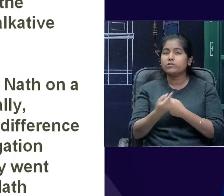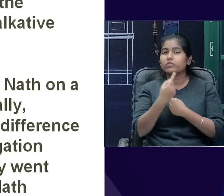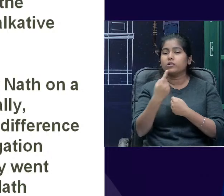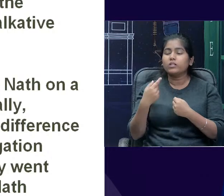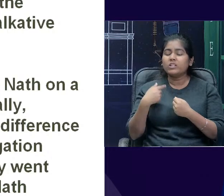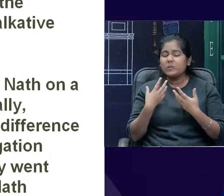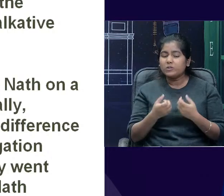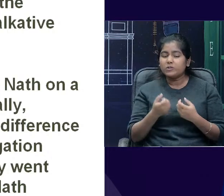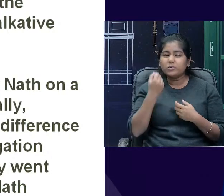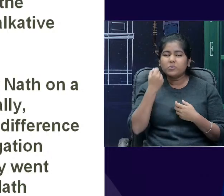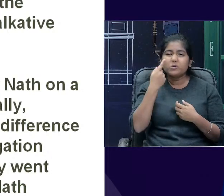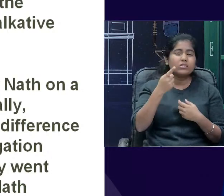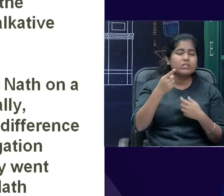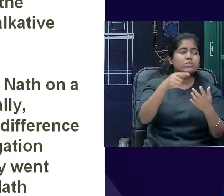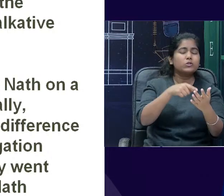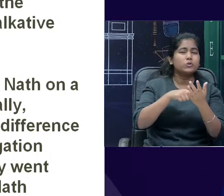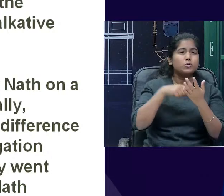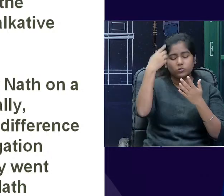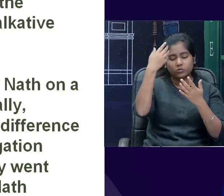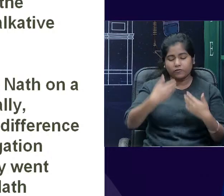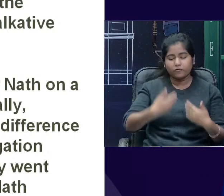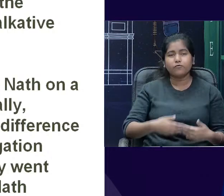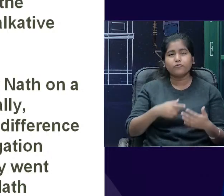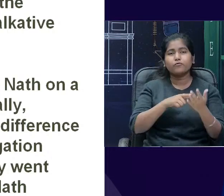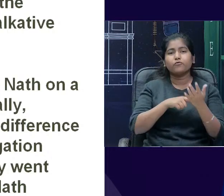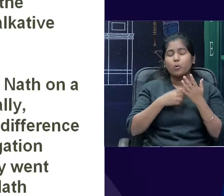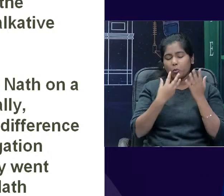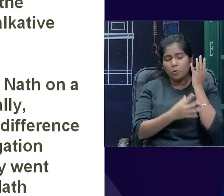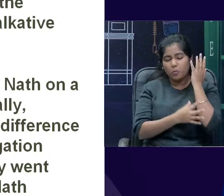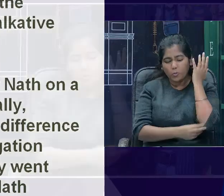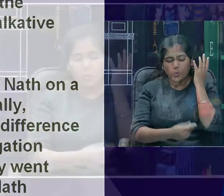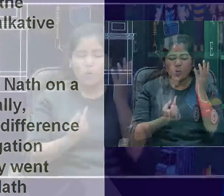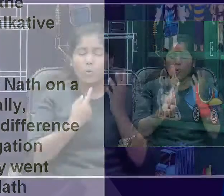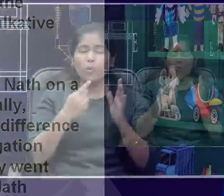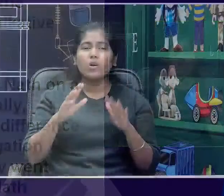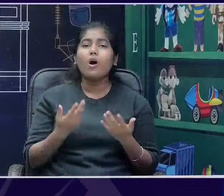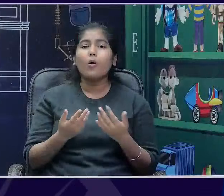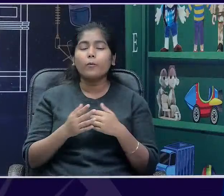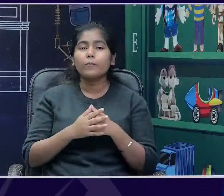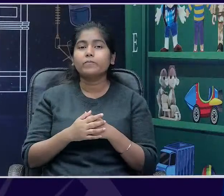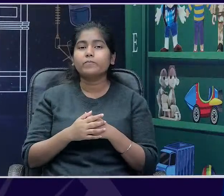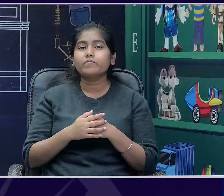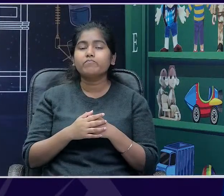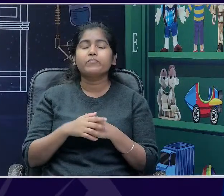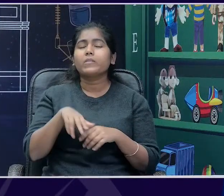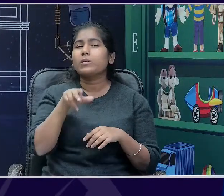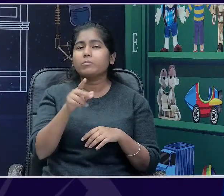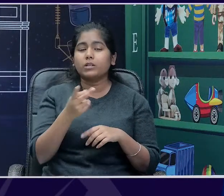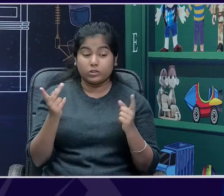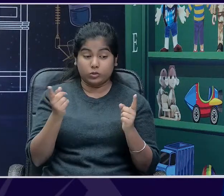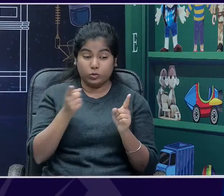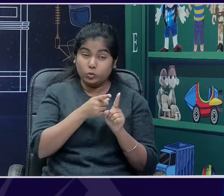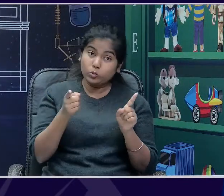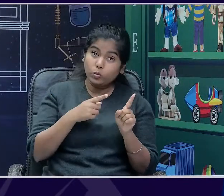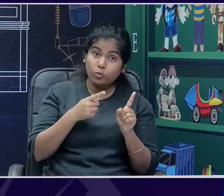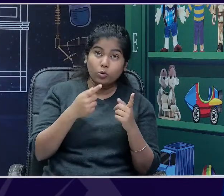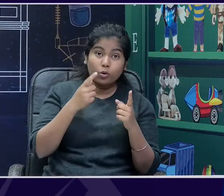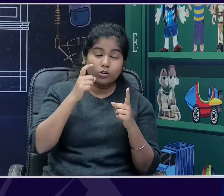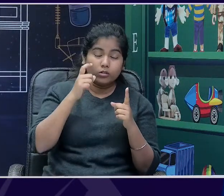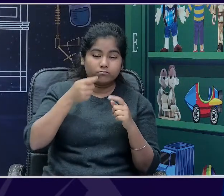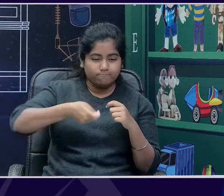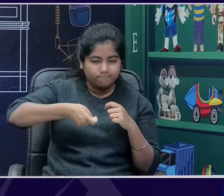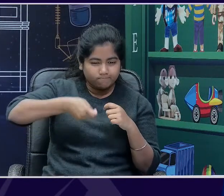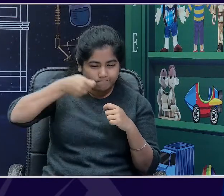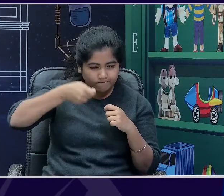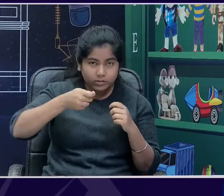Nath looked poor and lonely. Means they both were the detectives, but with a different aim. So, whose aim